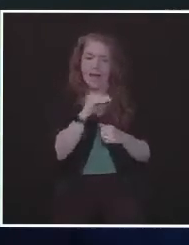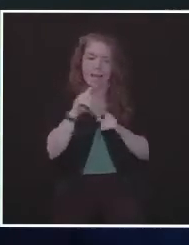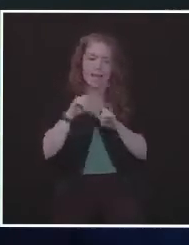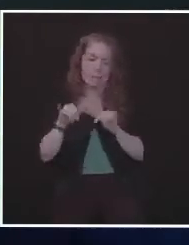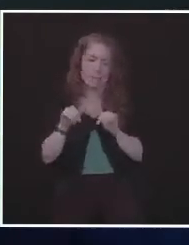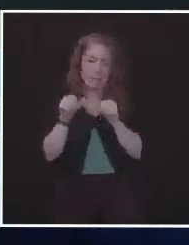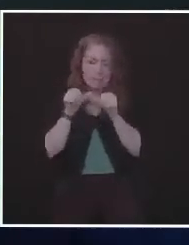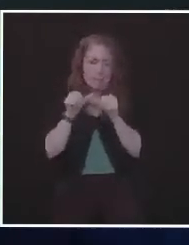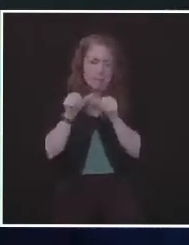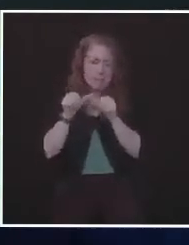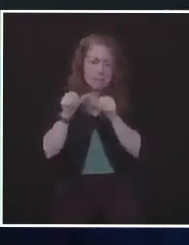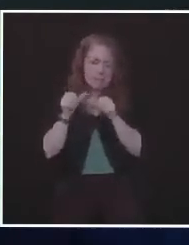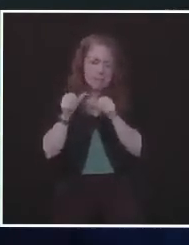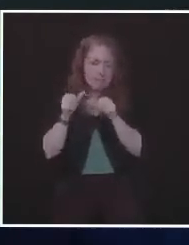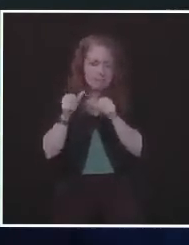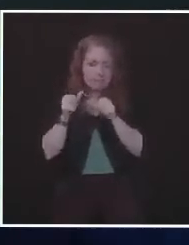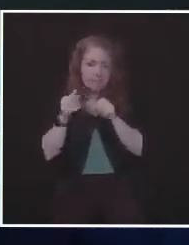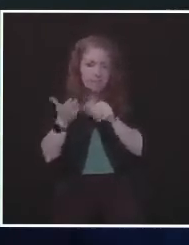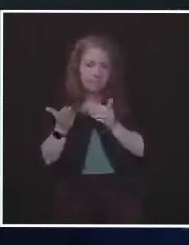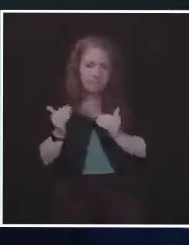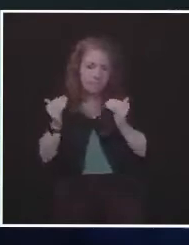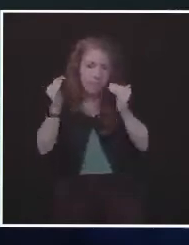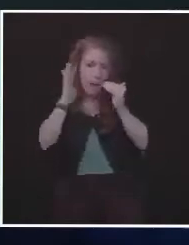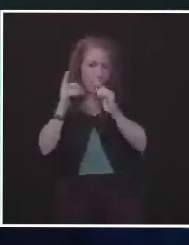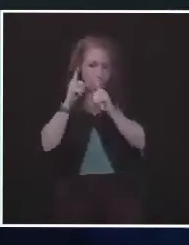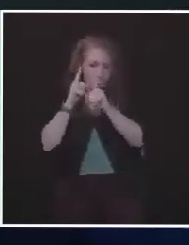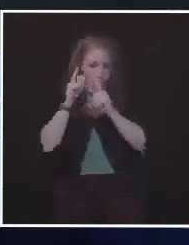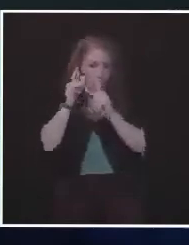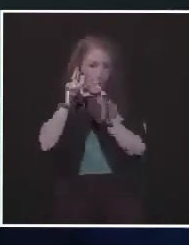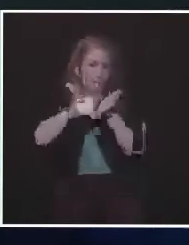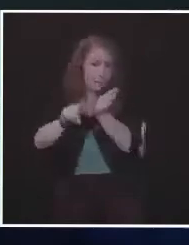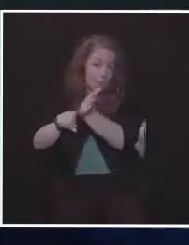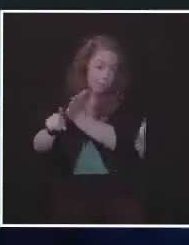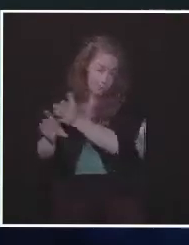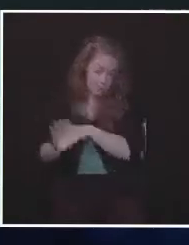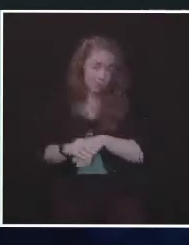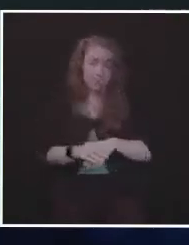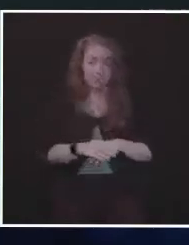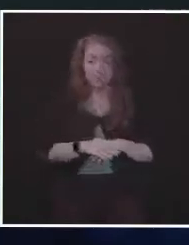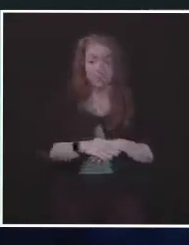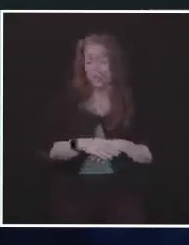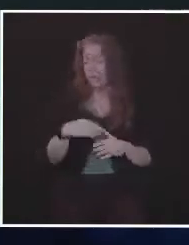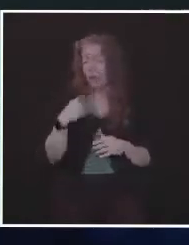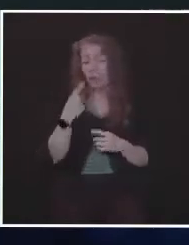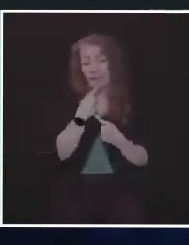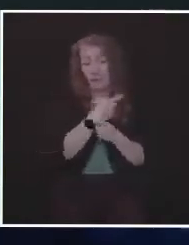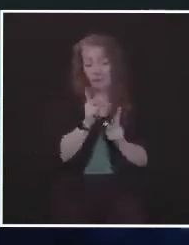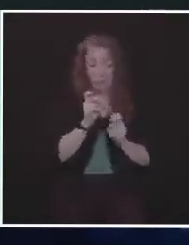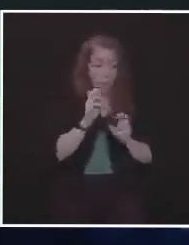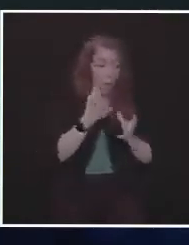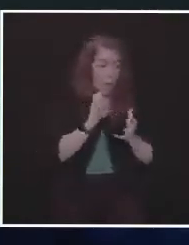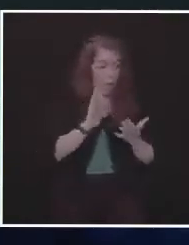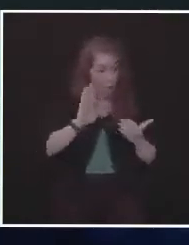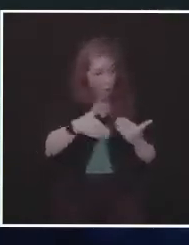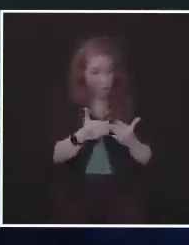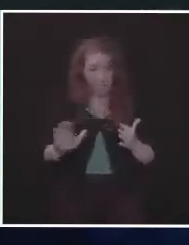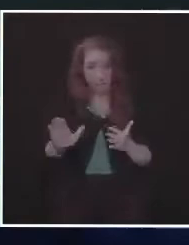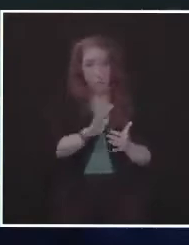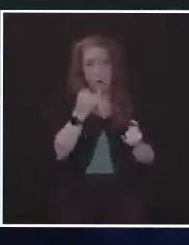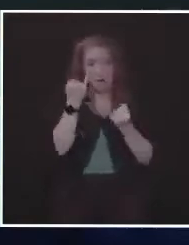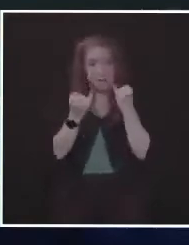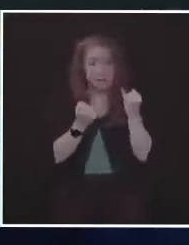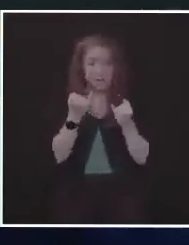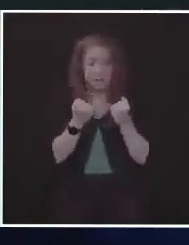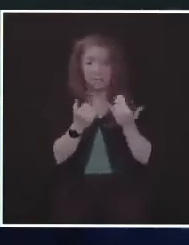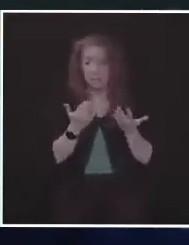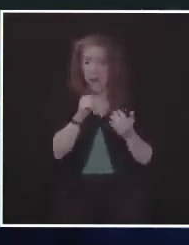exploration. So I tell people, we're looking for all of your ideas, not only in that area, but in other